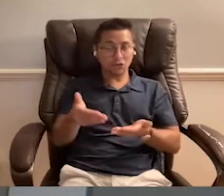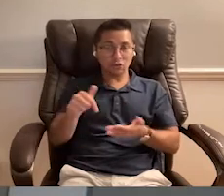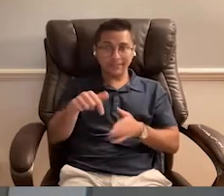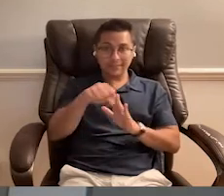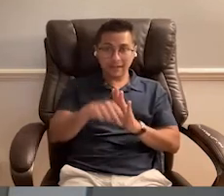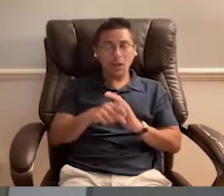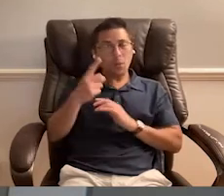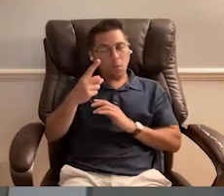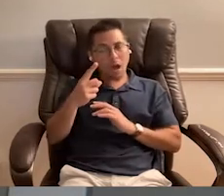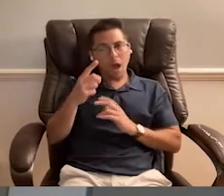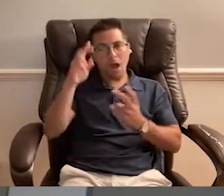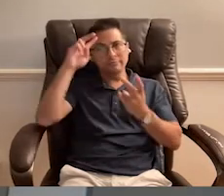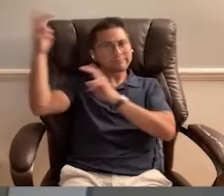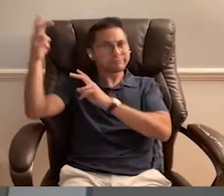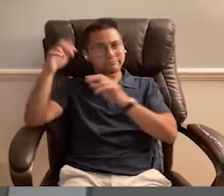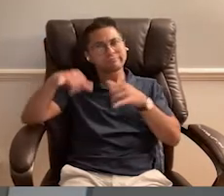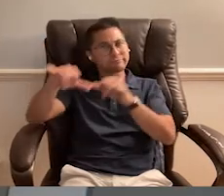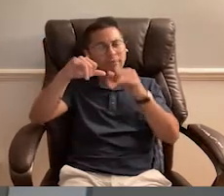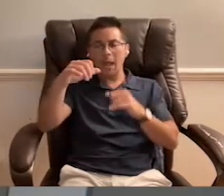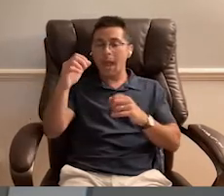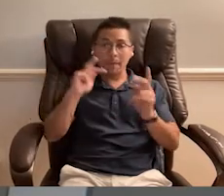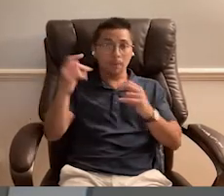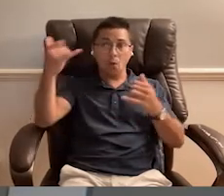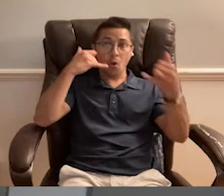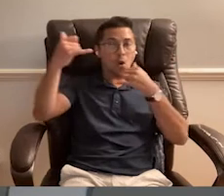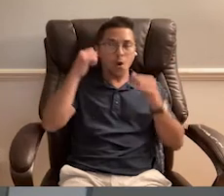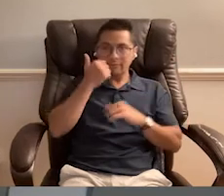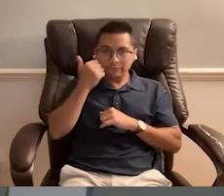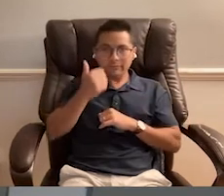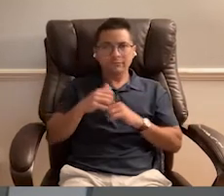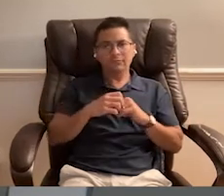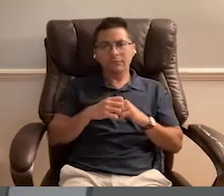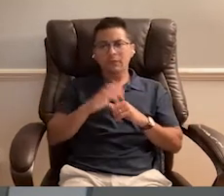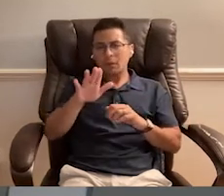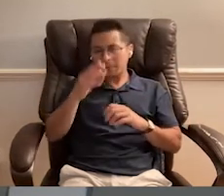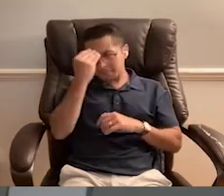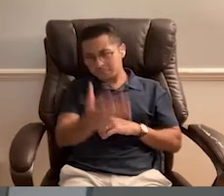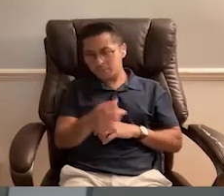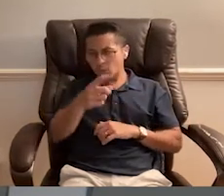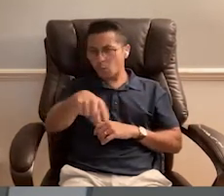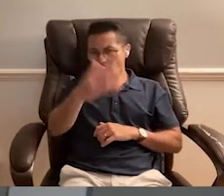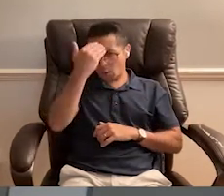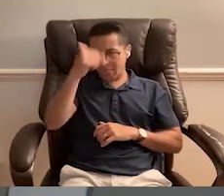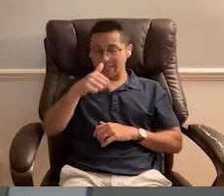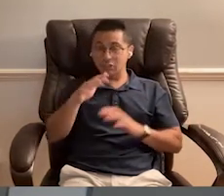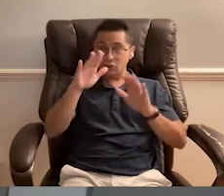be domiciled here in the state. One common misconception that happens, and we get calls daily about this,